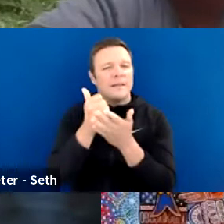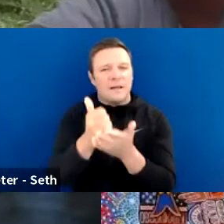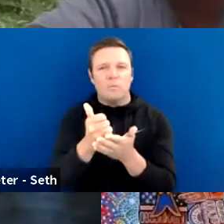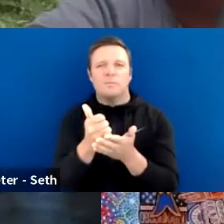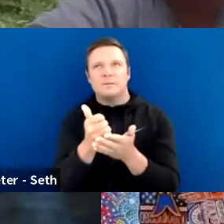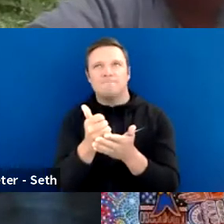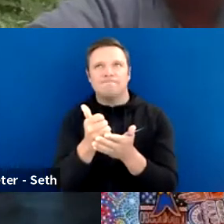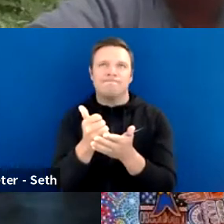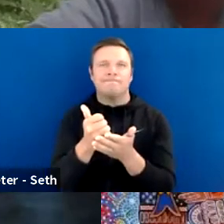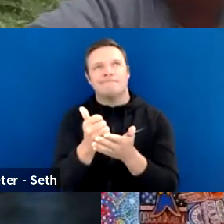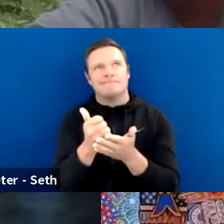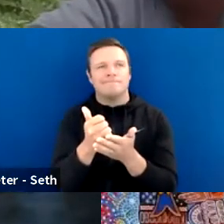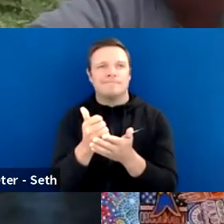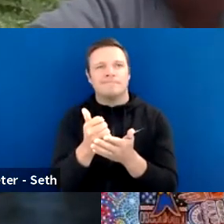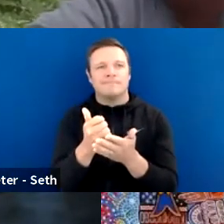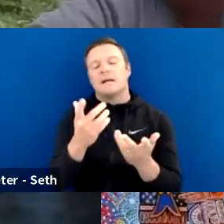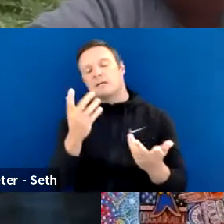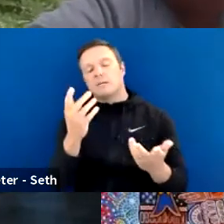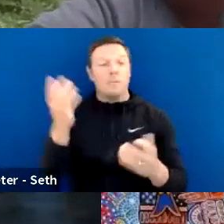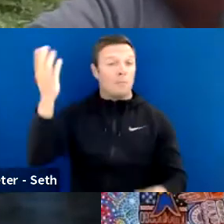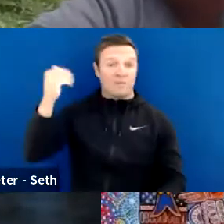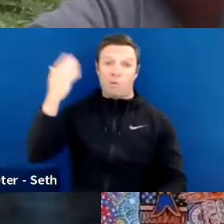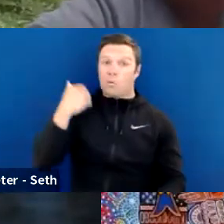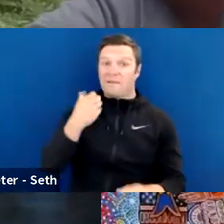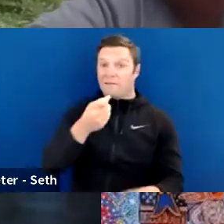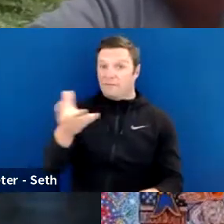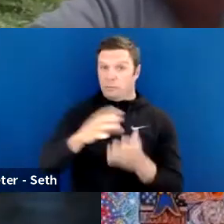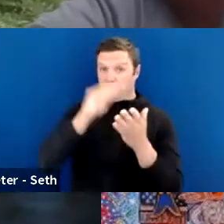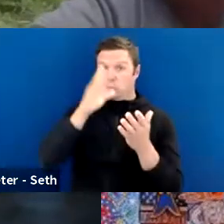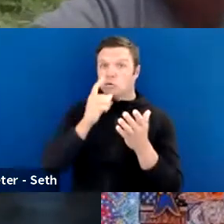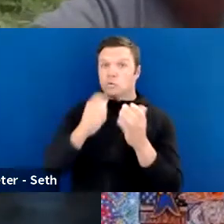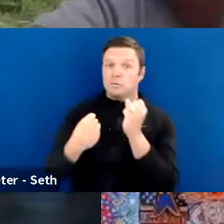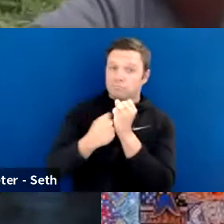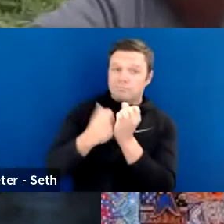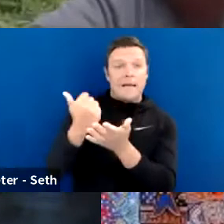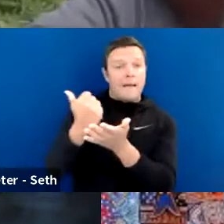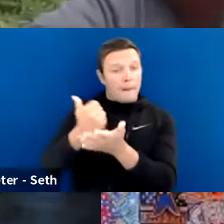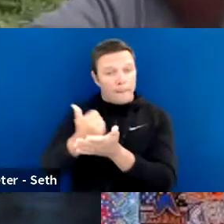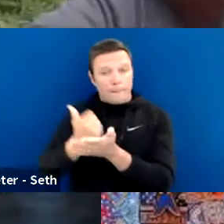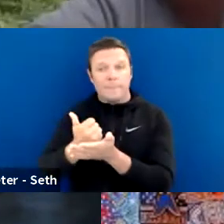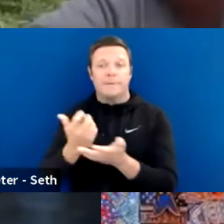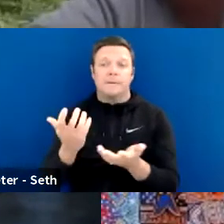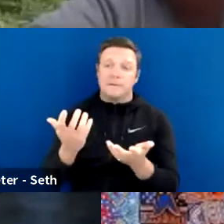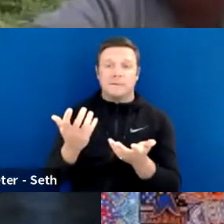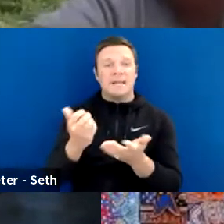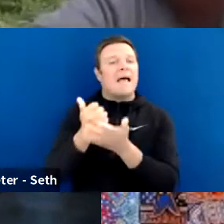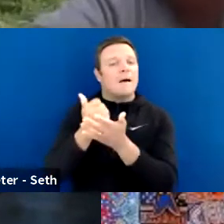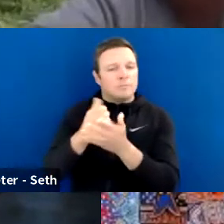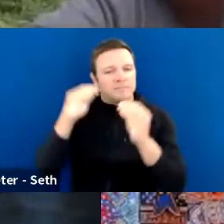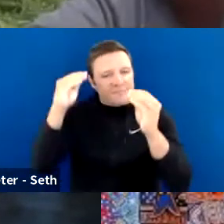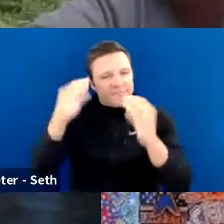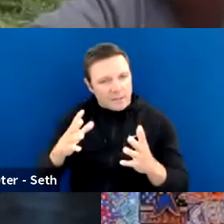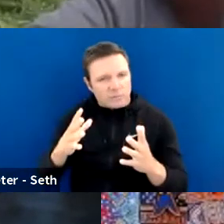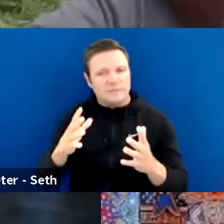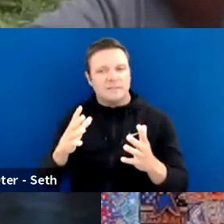inadvertently. We have in the past had a couple of students that helped out to help faculty.